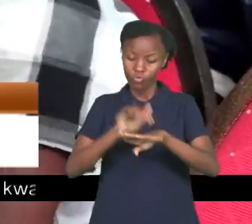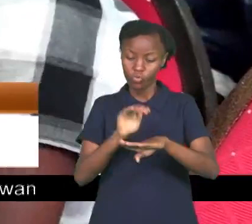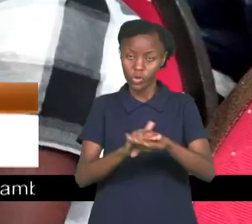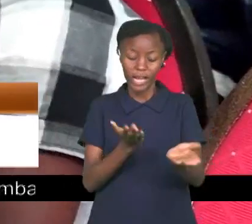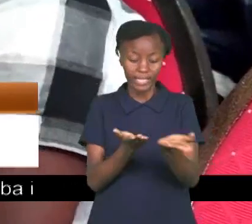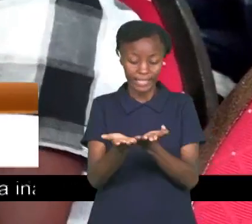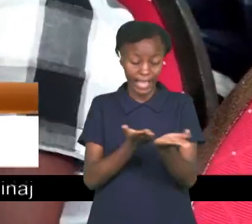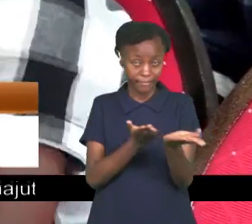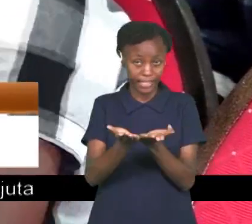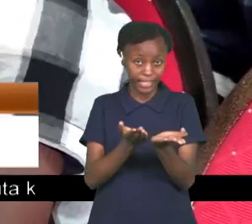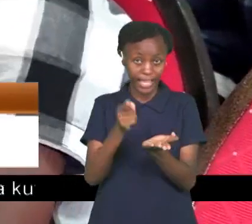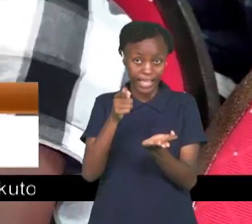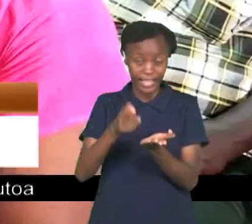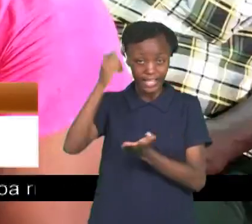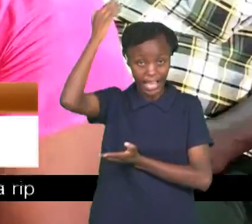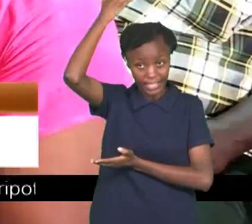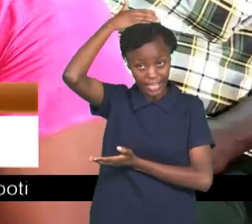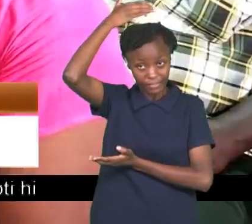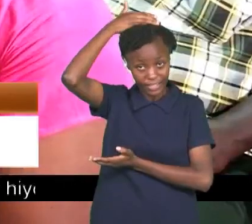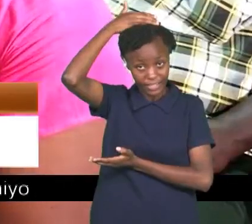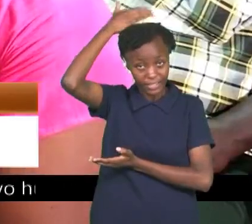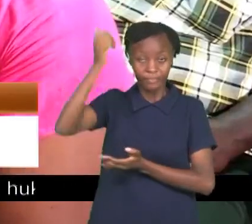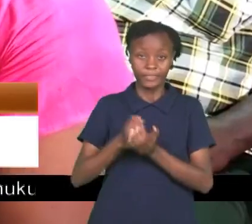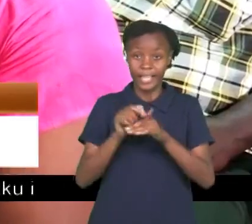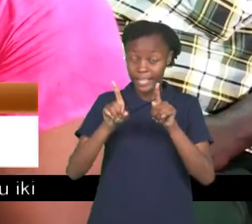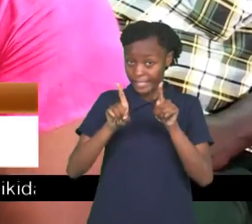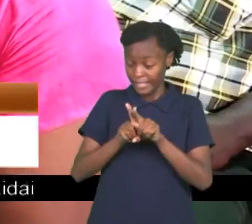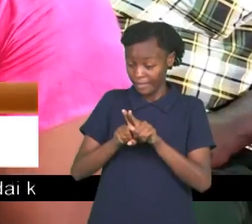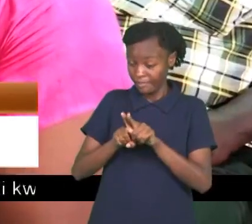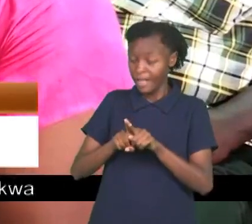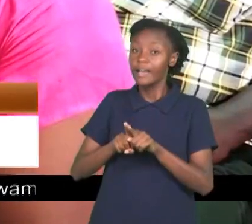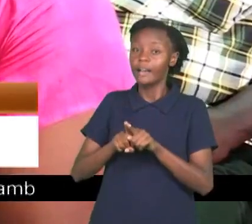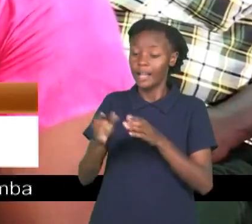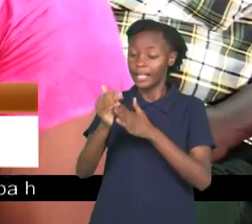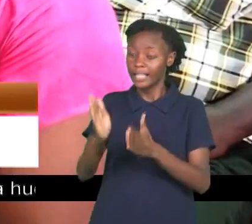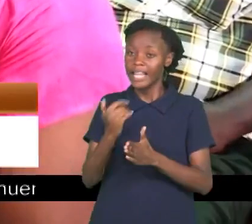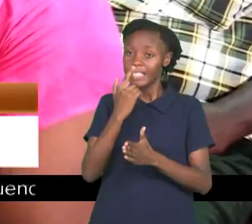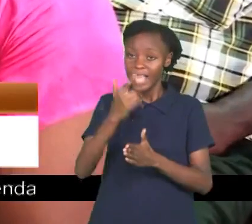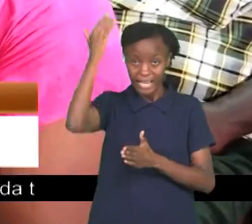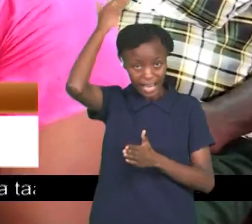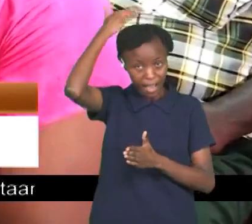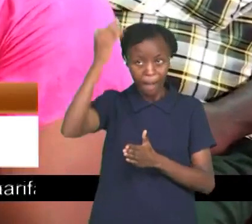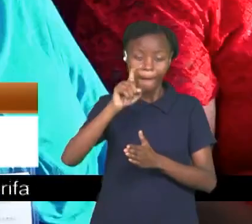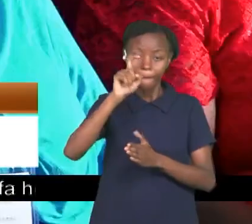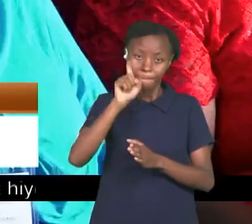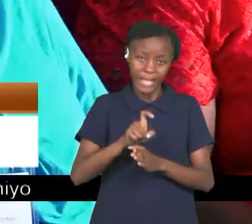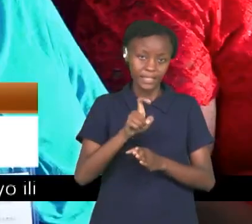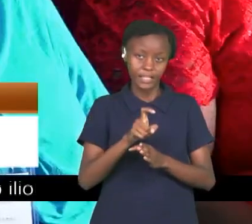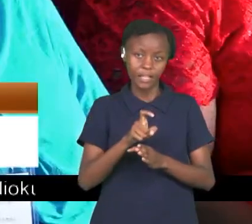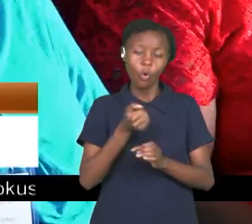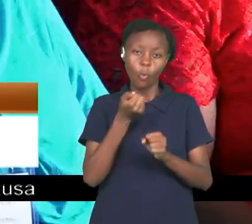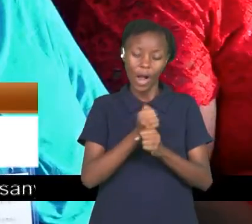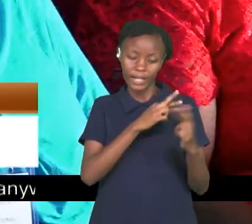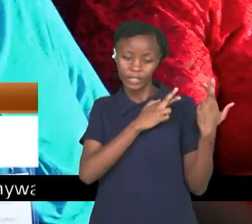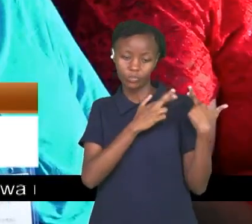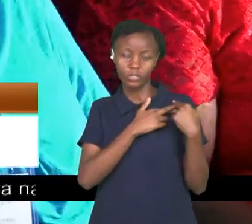kitengo kilichoanzishwa cha huduma bora kwa wote. Kiongozi huyo aidha aliwahimiza wauguzi kuhakikisha wanatekeleza wajibu wao